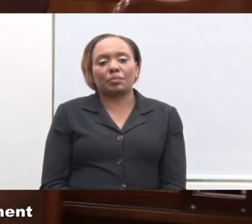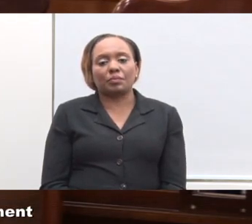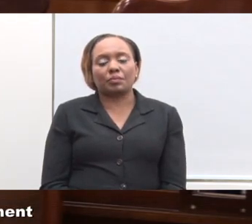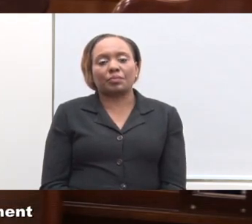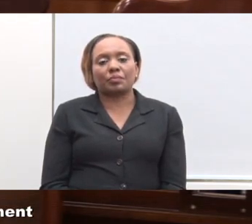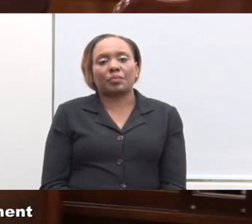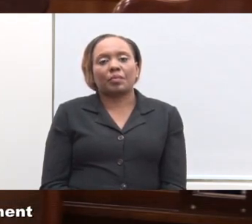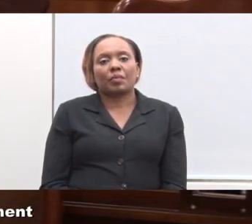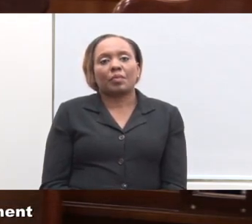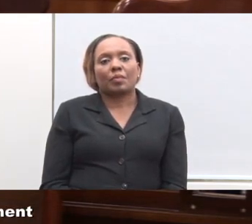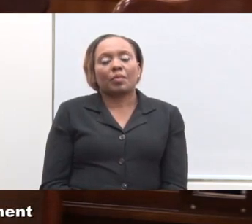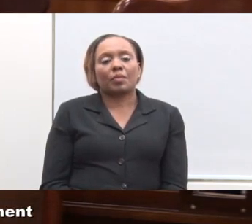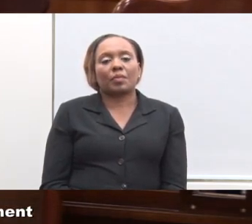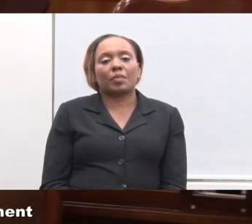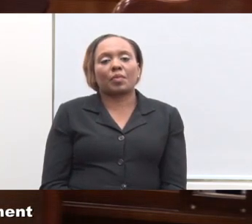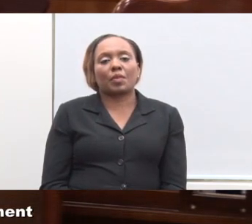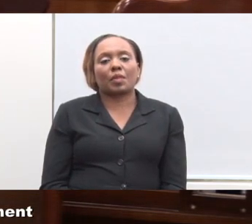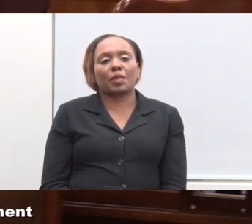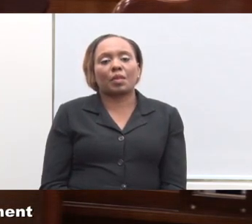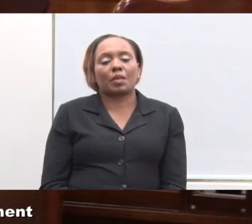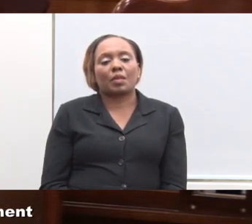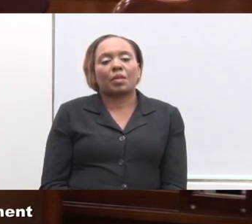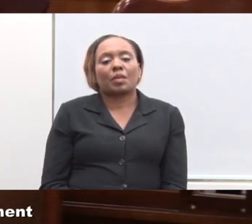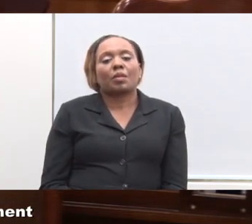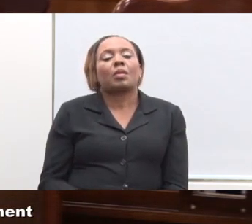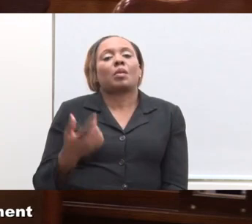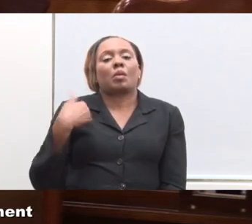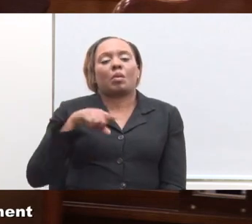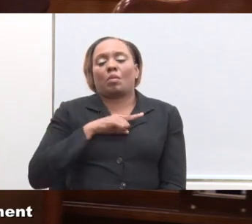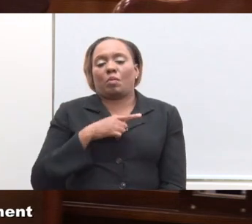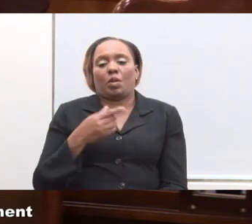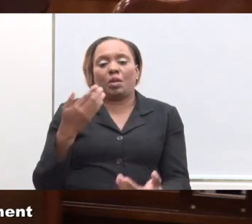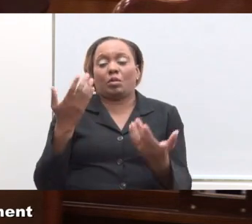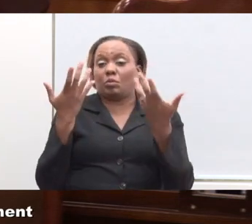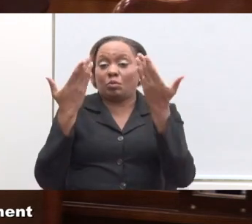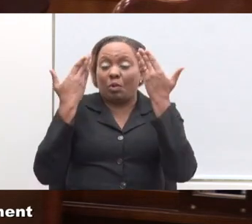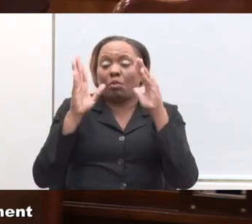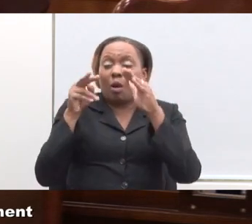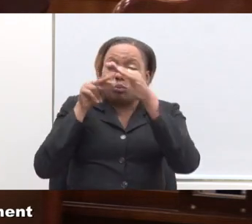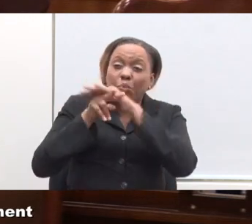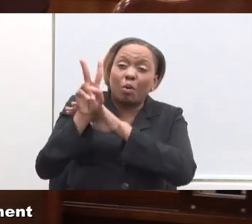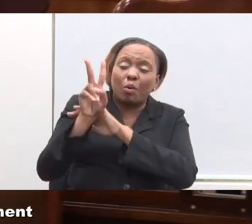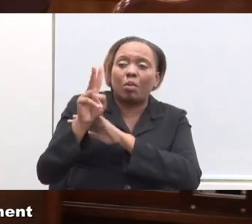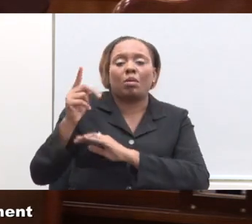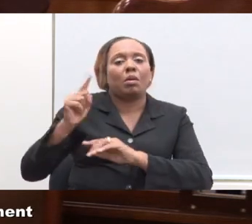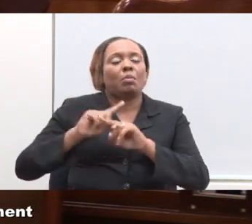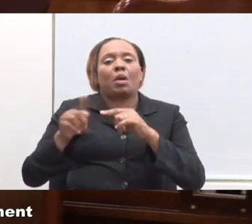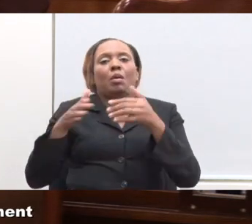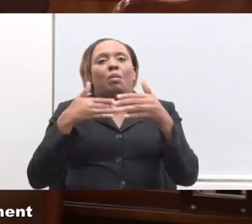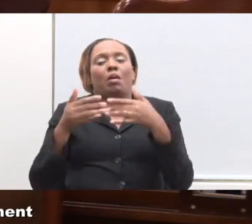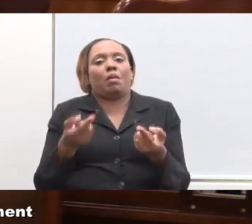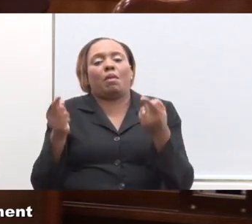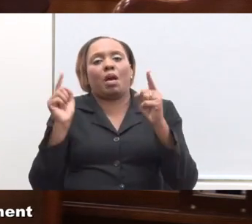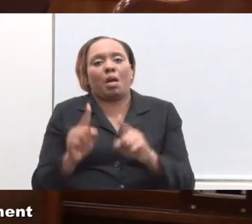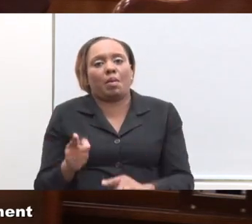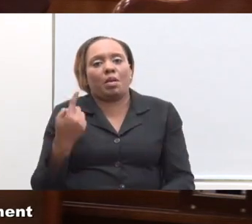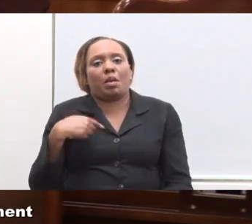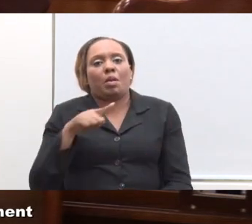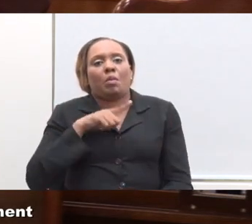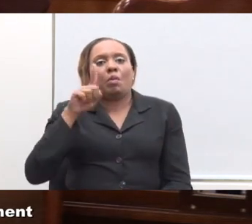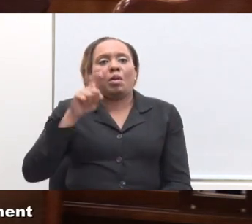is ours to guarantee the posture and actions that we take when that weather presents itself.